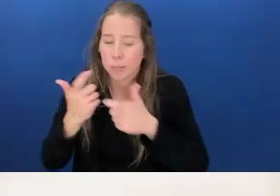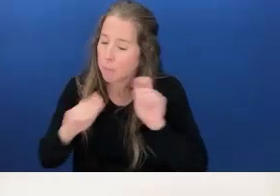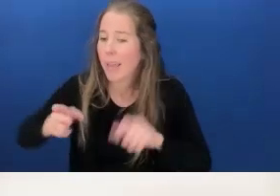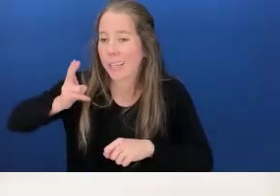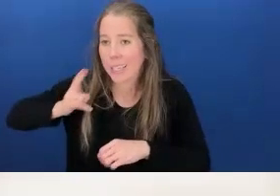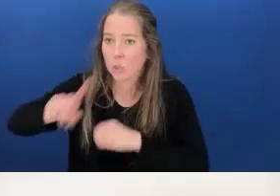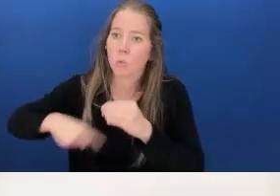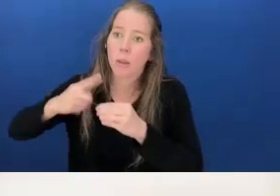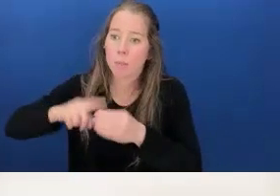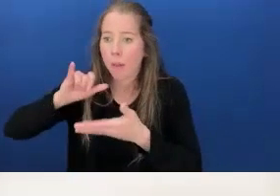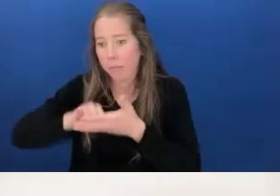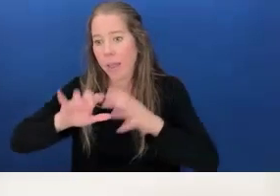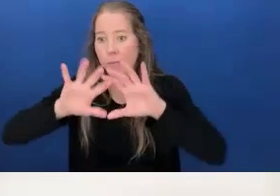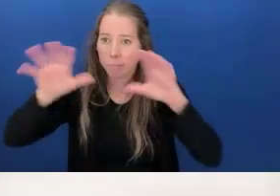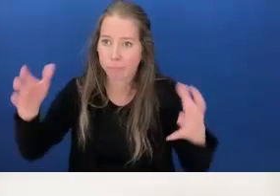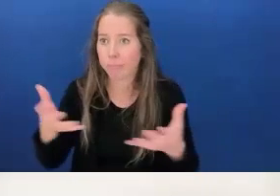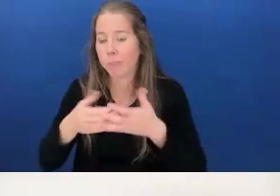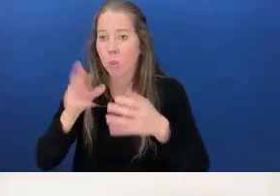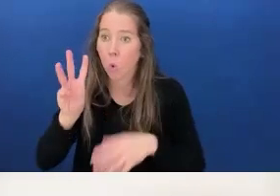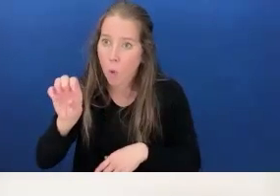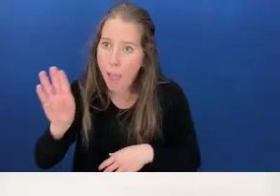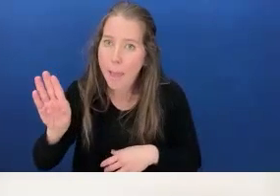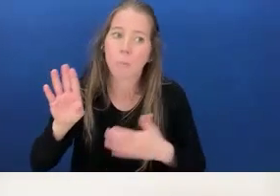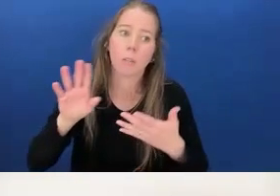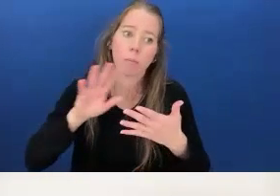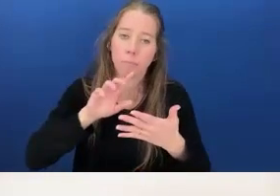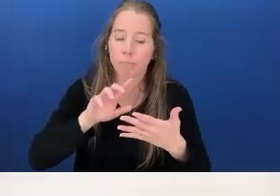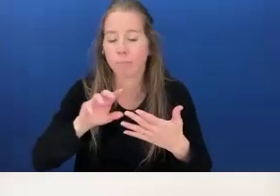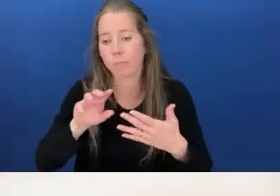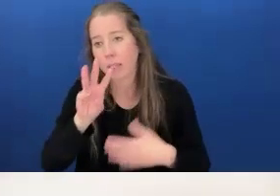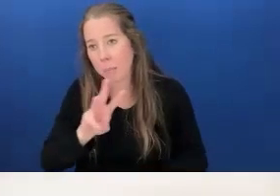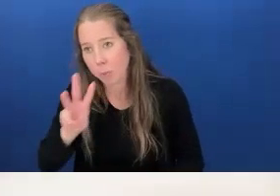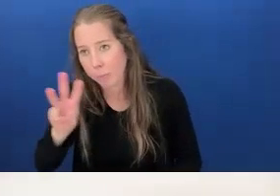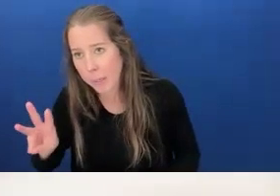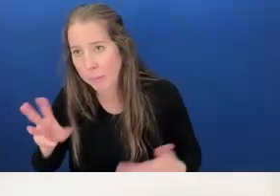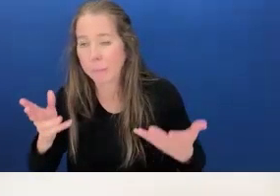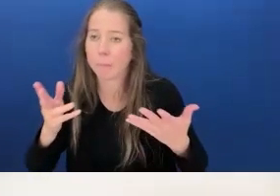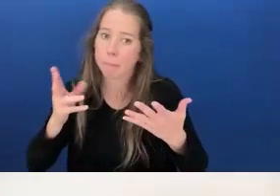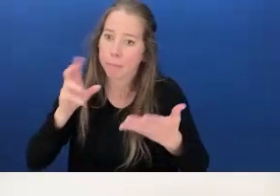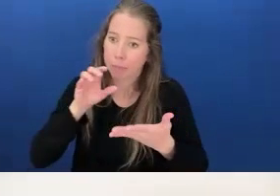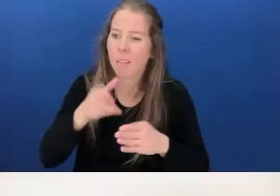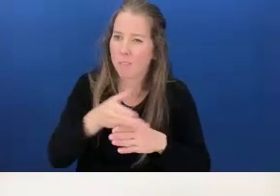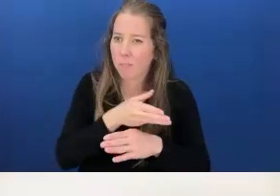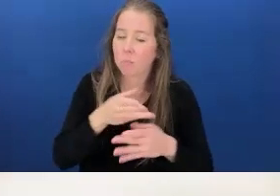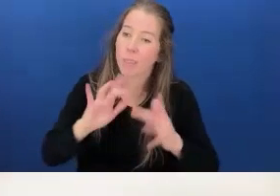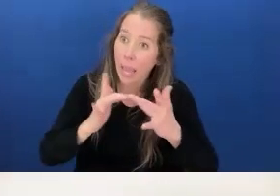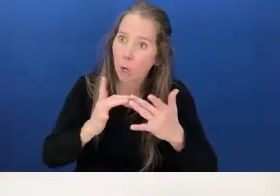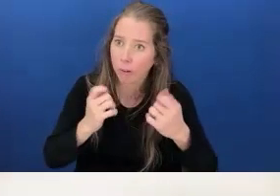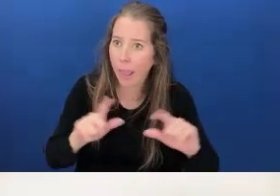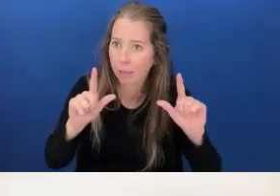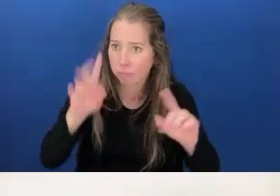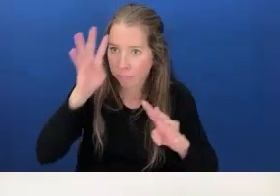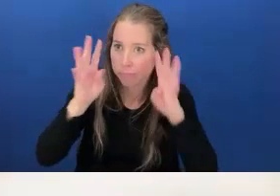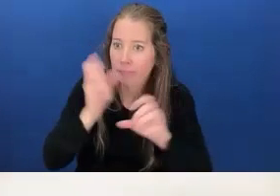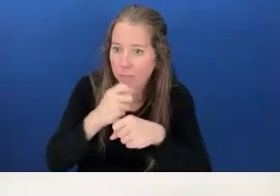around the World Wide Web. After the World Wide Web was the internet was invented,